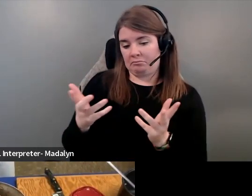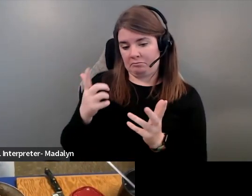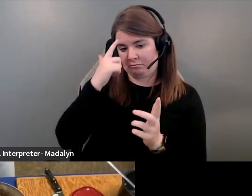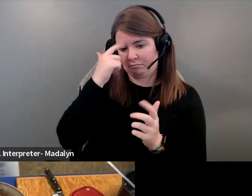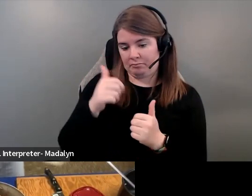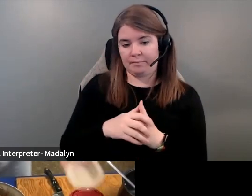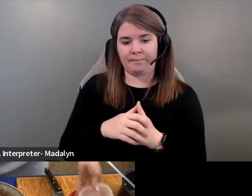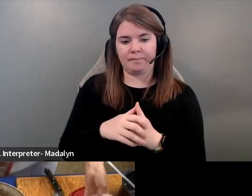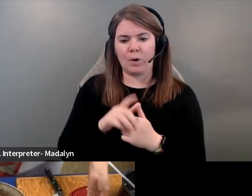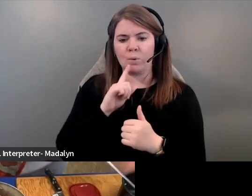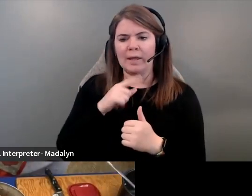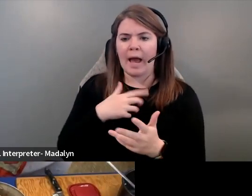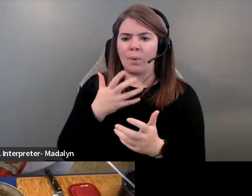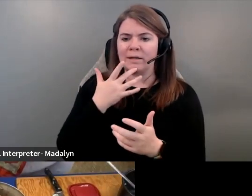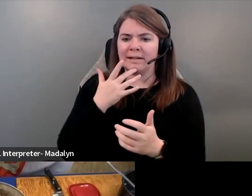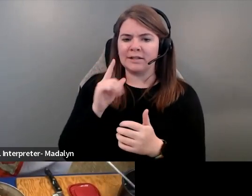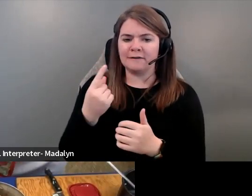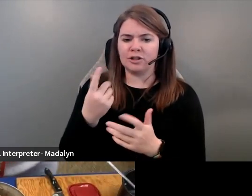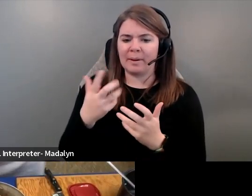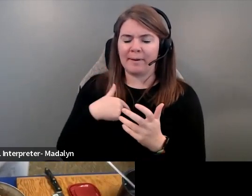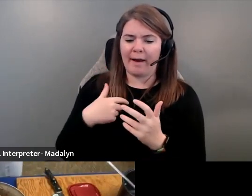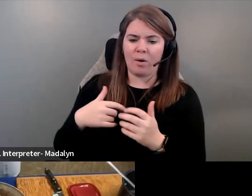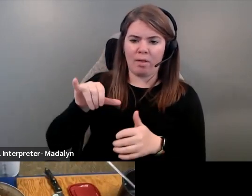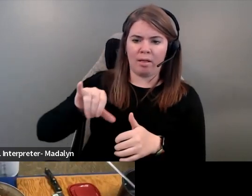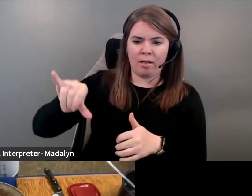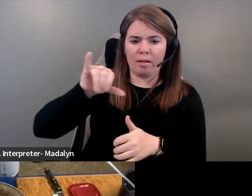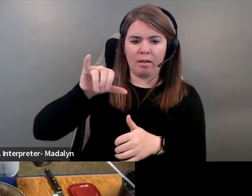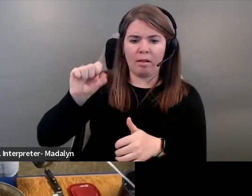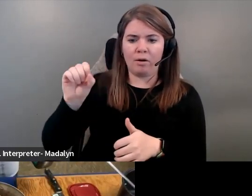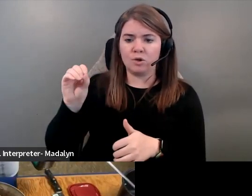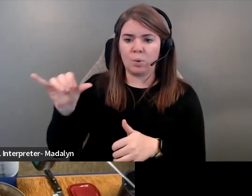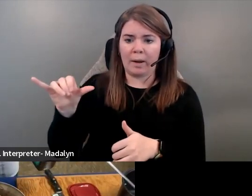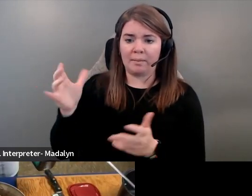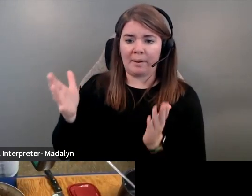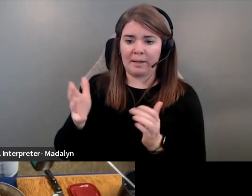Actually, I want to taste that first. I might want to add the soy sauce.